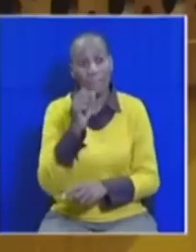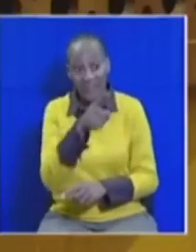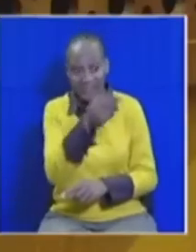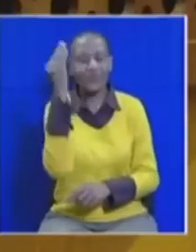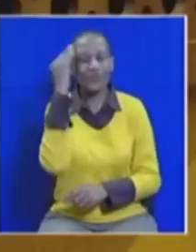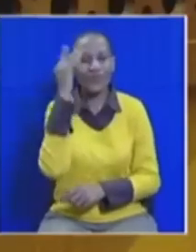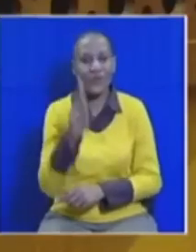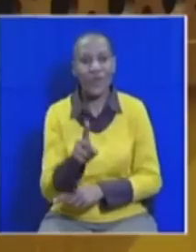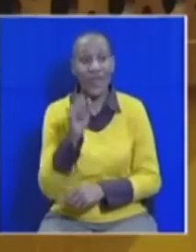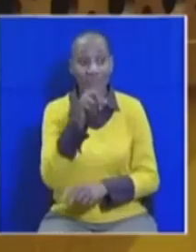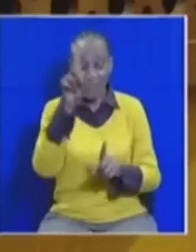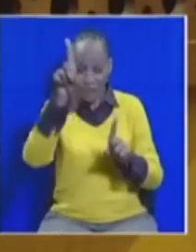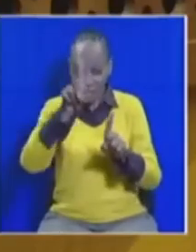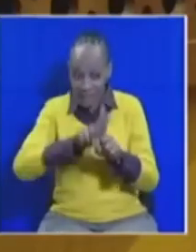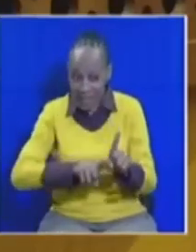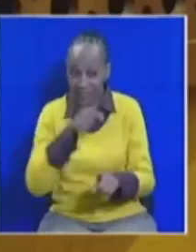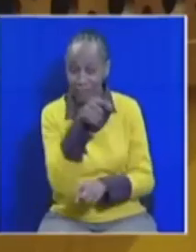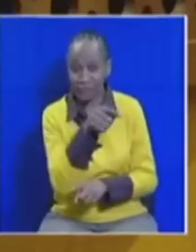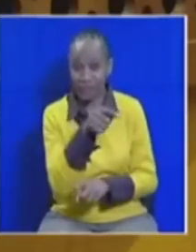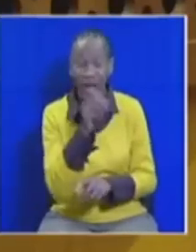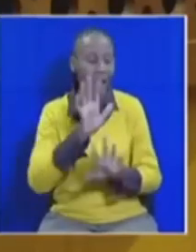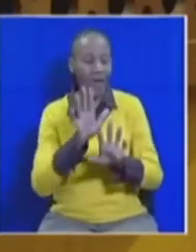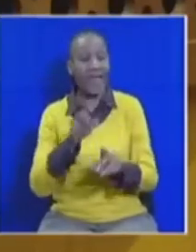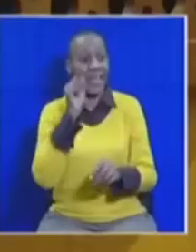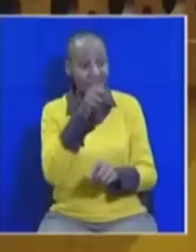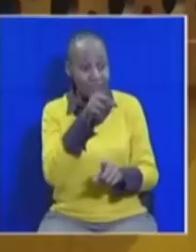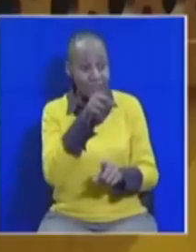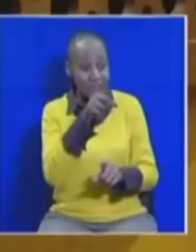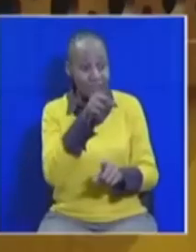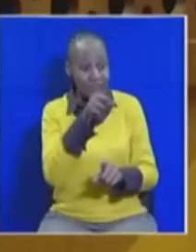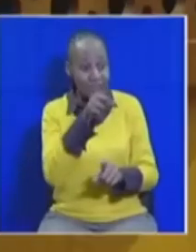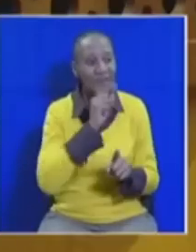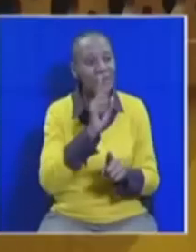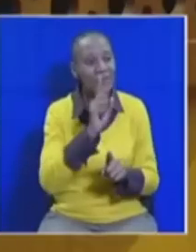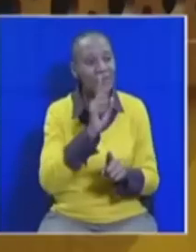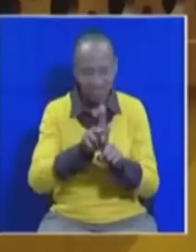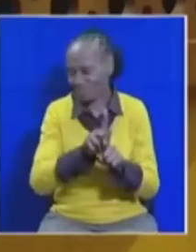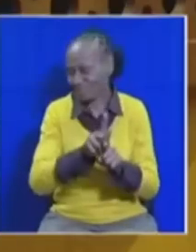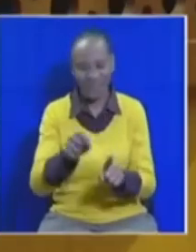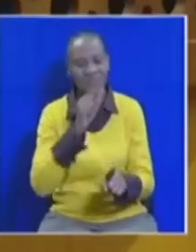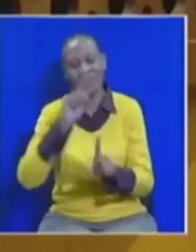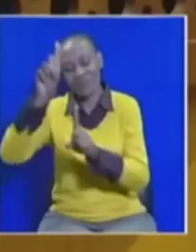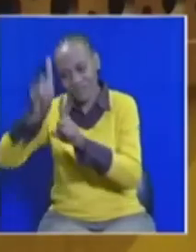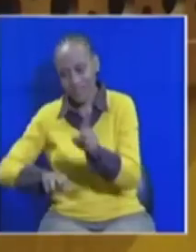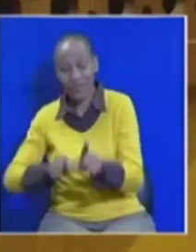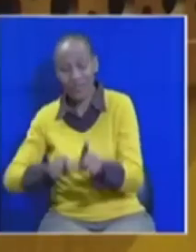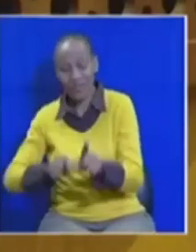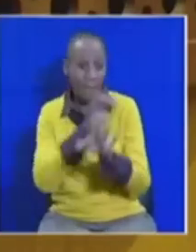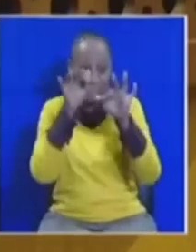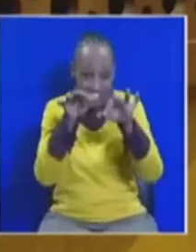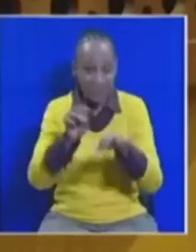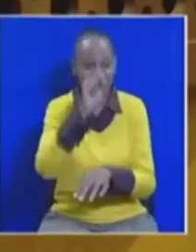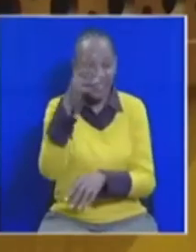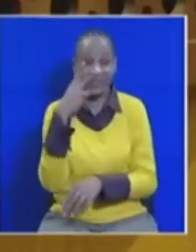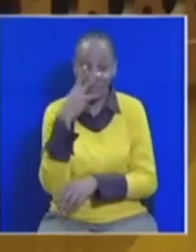when you lose, actually, when you win, you lose. Every South African will see once again